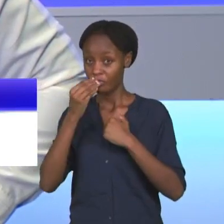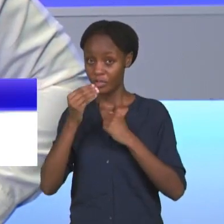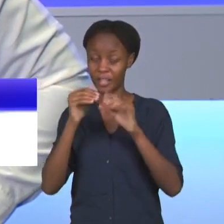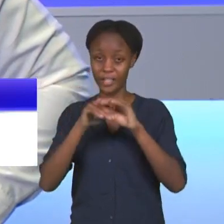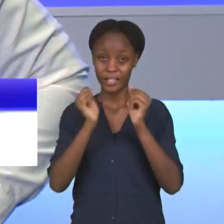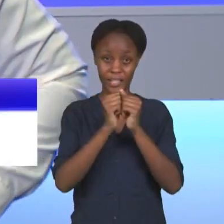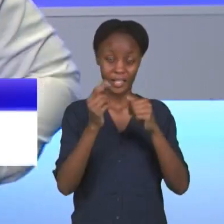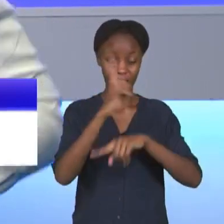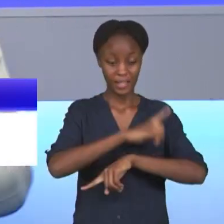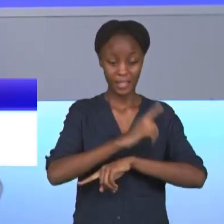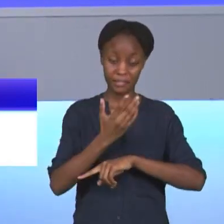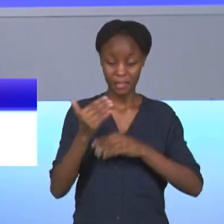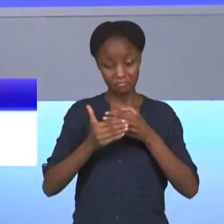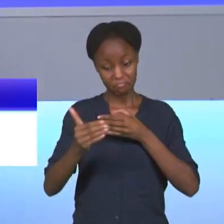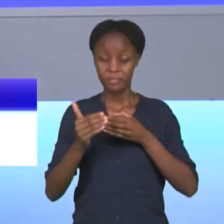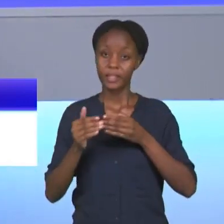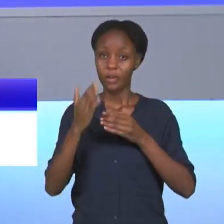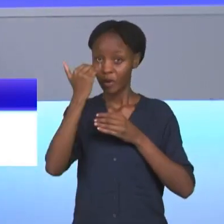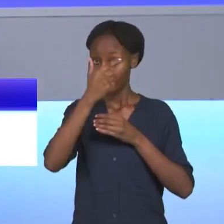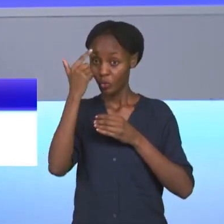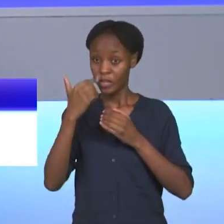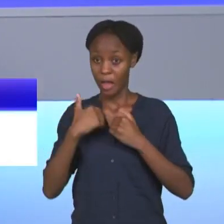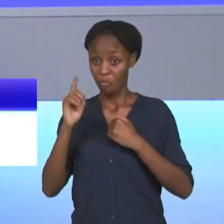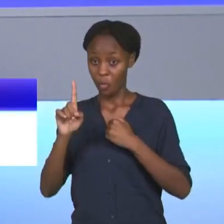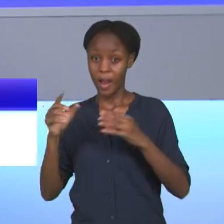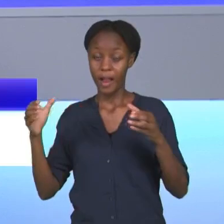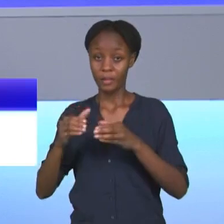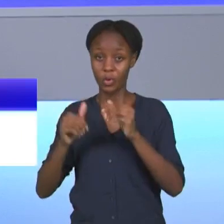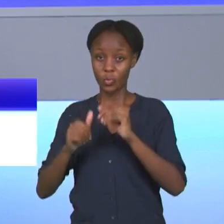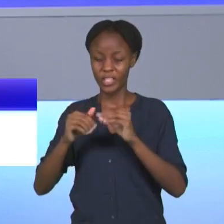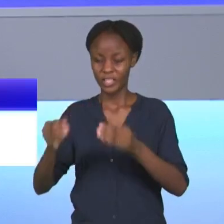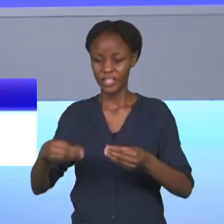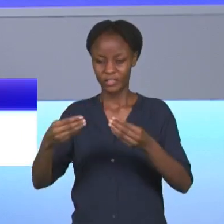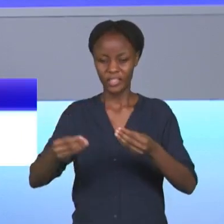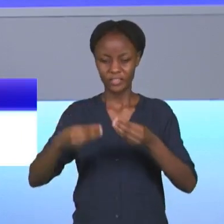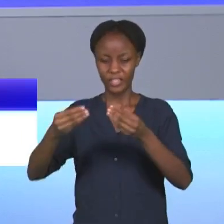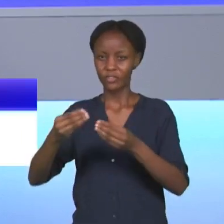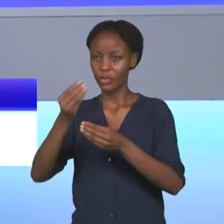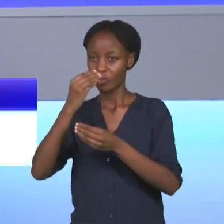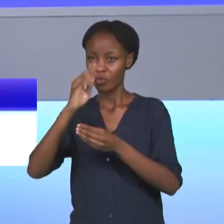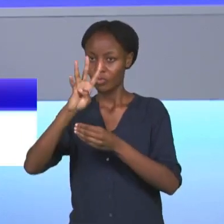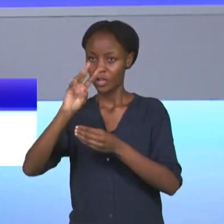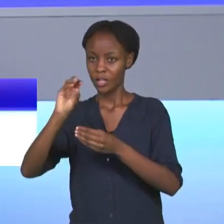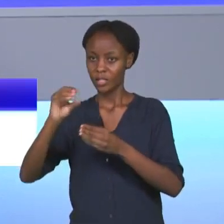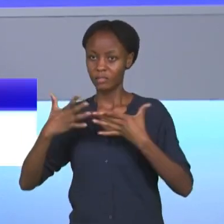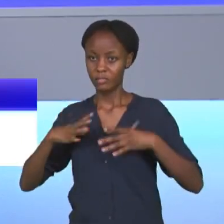days or so. A Swan Carriers company went out of its way to feed more than 400 people. Take a look.